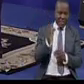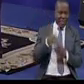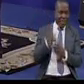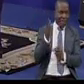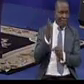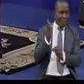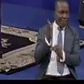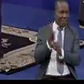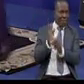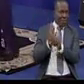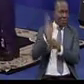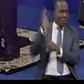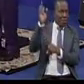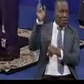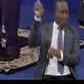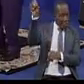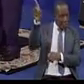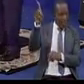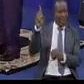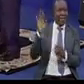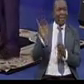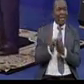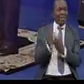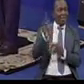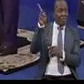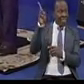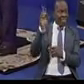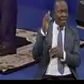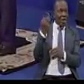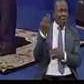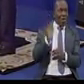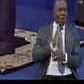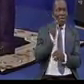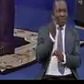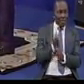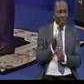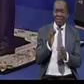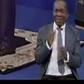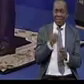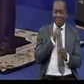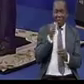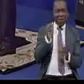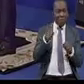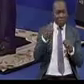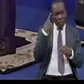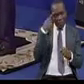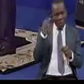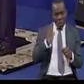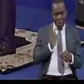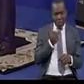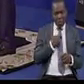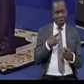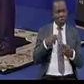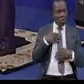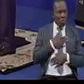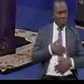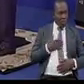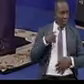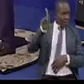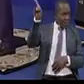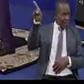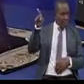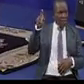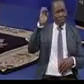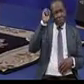faith. Without faith it's impossible to please him. For he that cometh to God must believe. He cometh